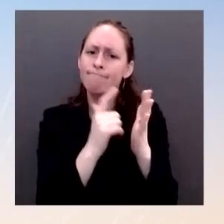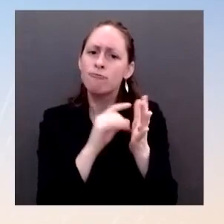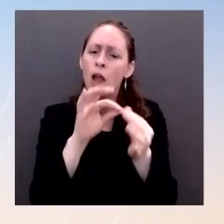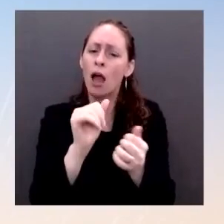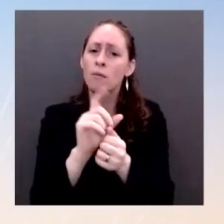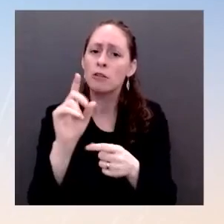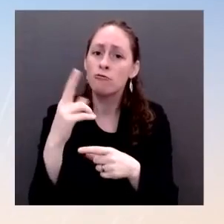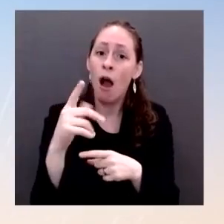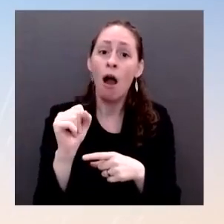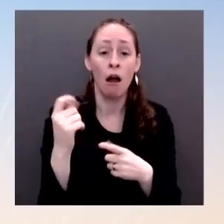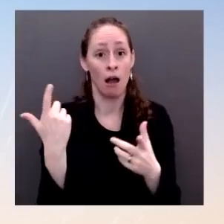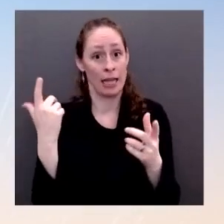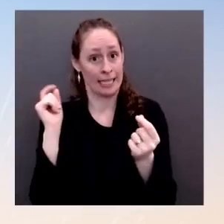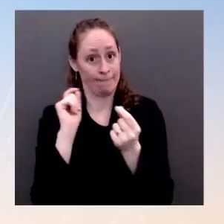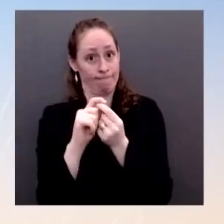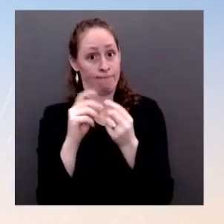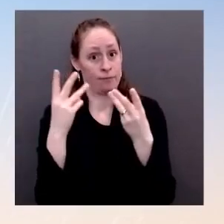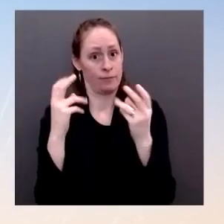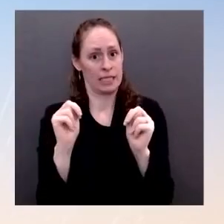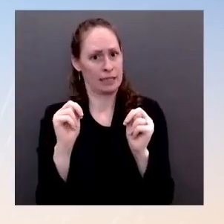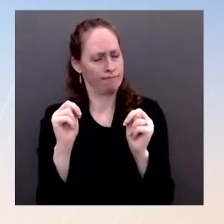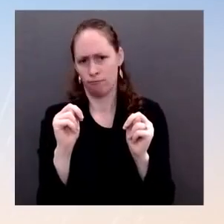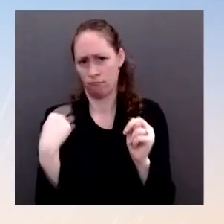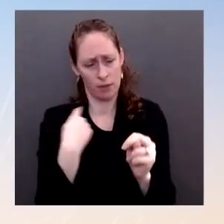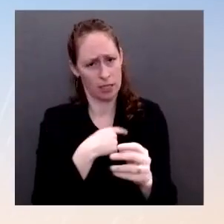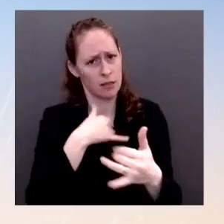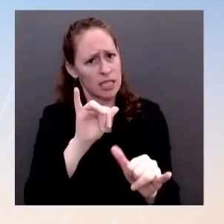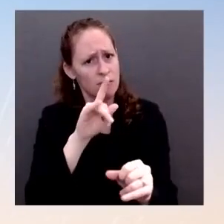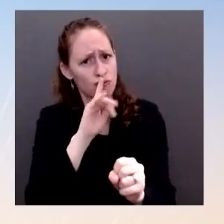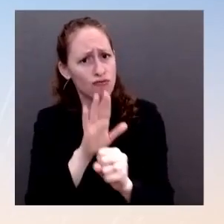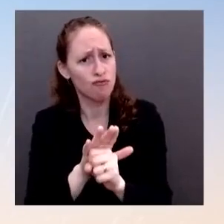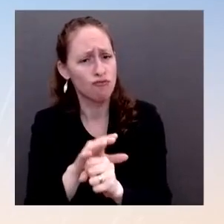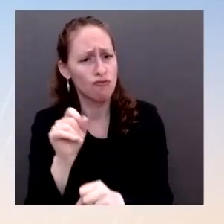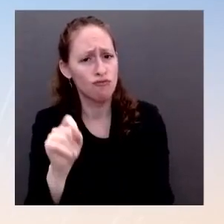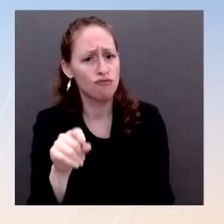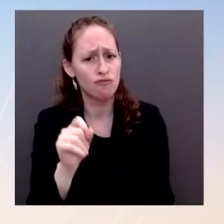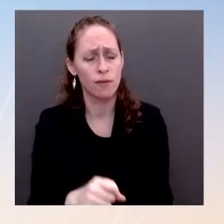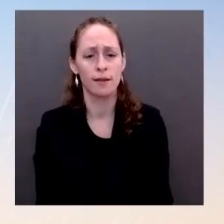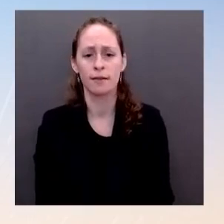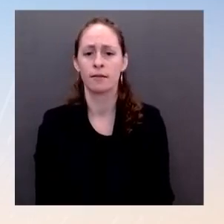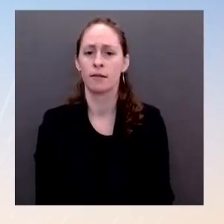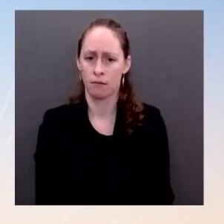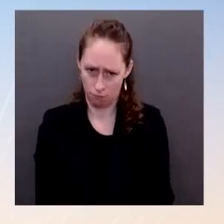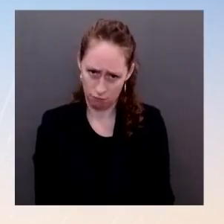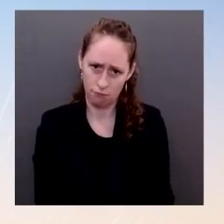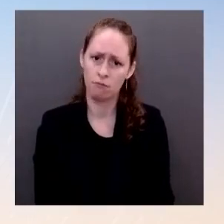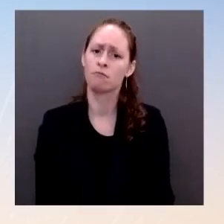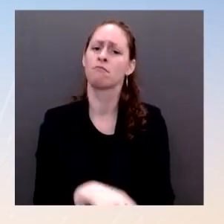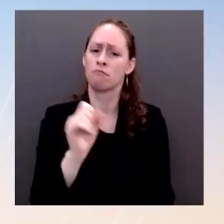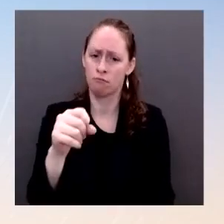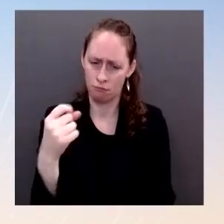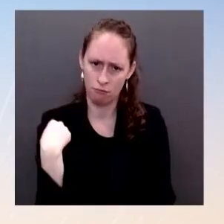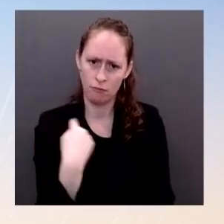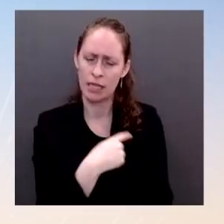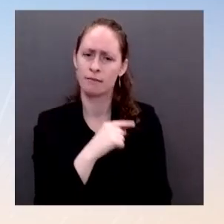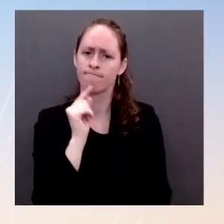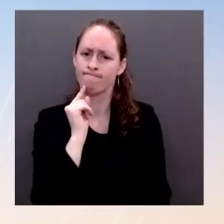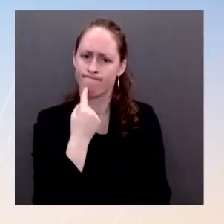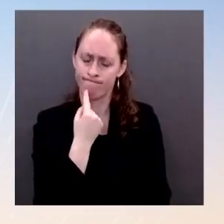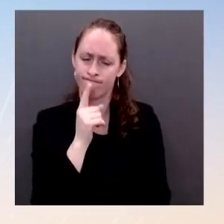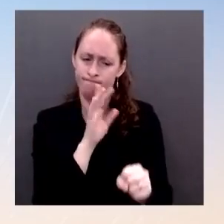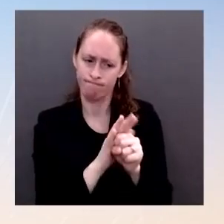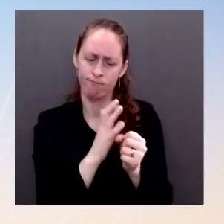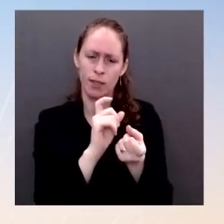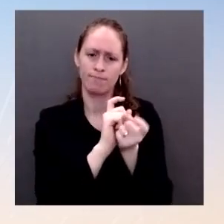intention of doing that, is accurate, or he has every intention. On police reform, I think we said at the time that we're holding back on executive